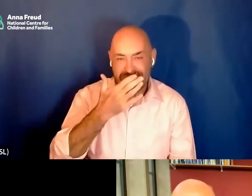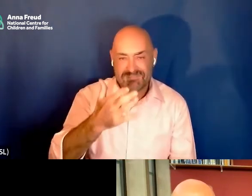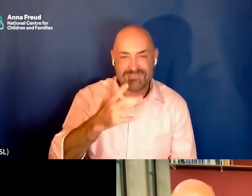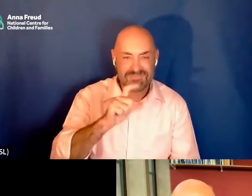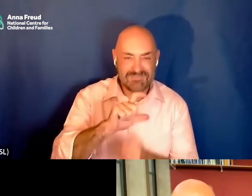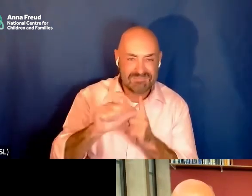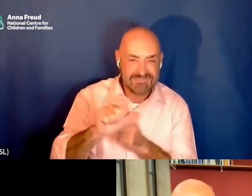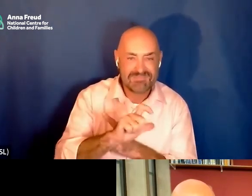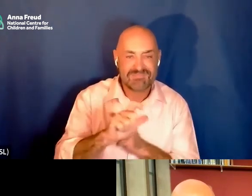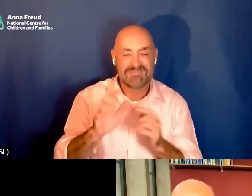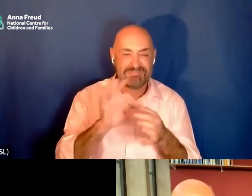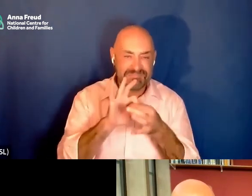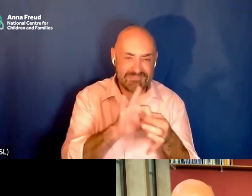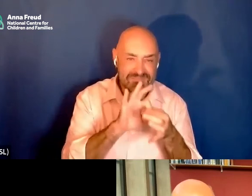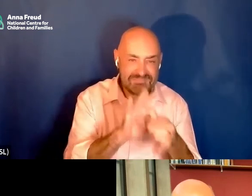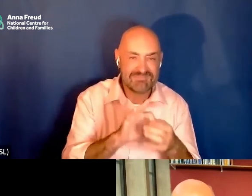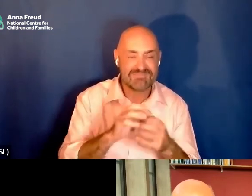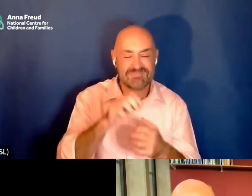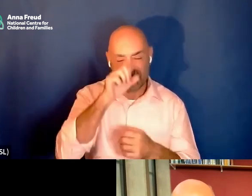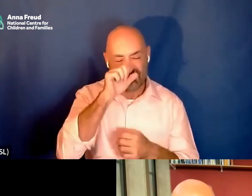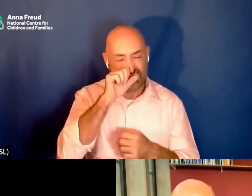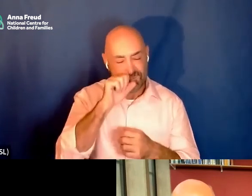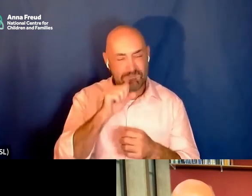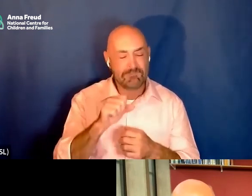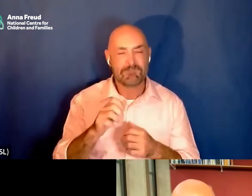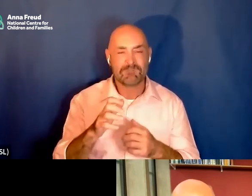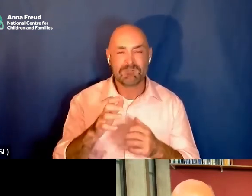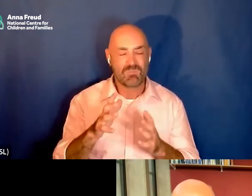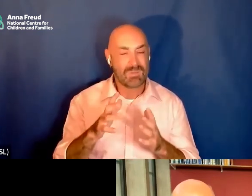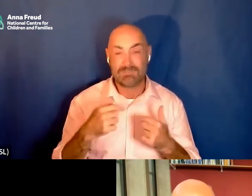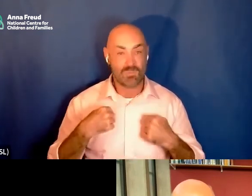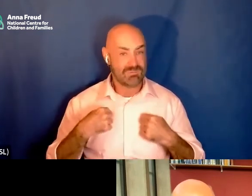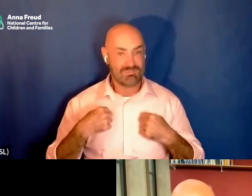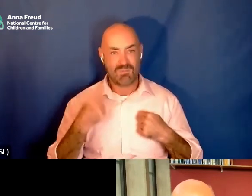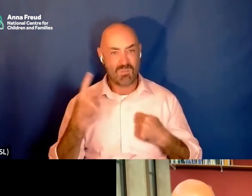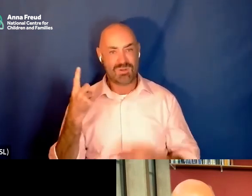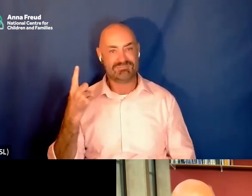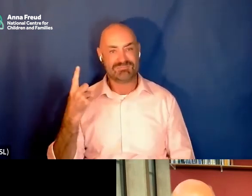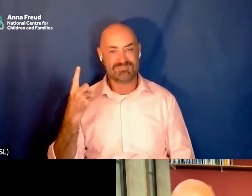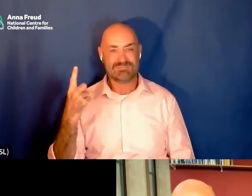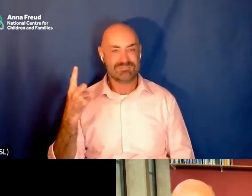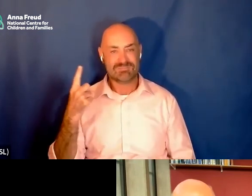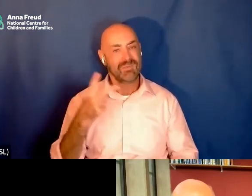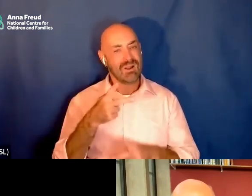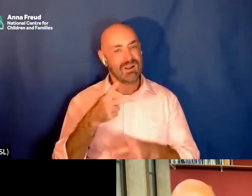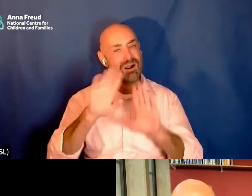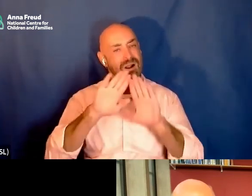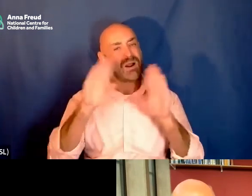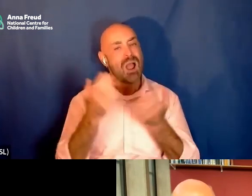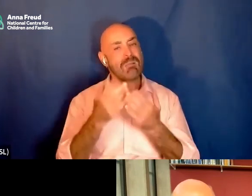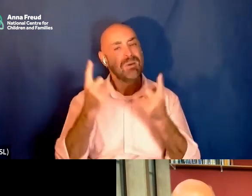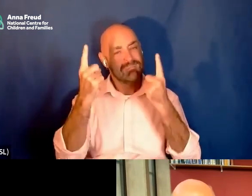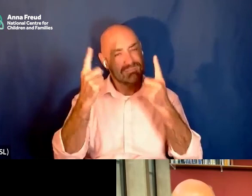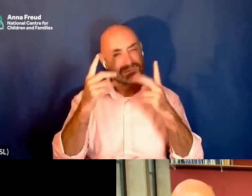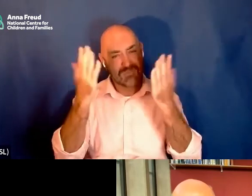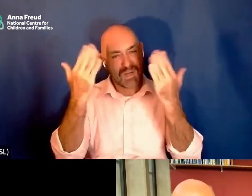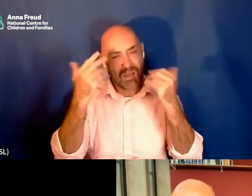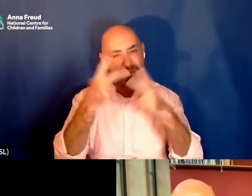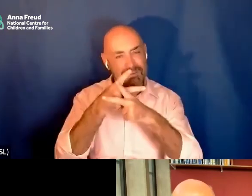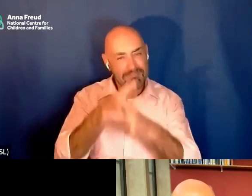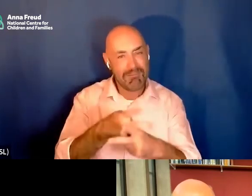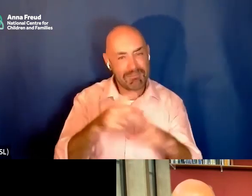and working together, it's I just want to emphasize it's not just me, but the Climate Cares team and all of the